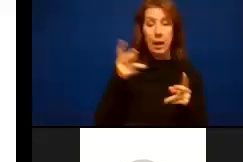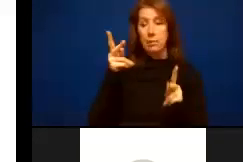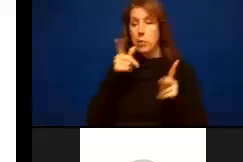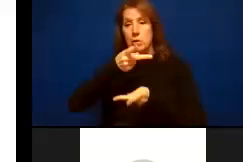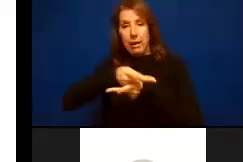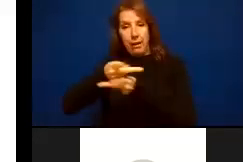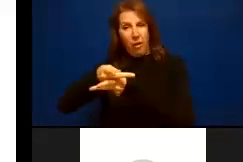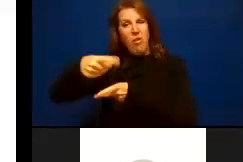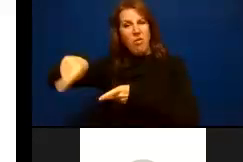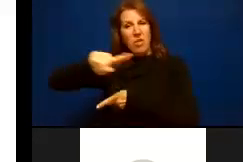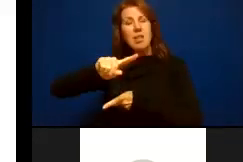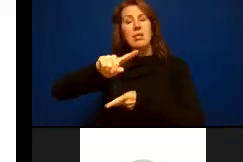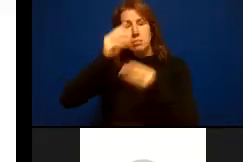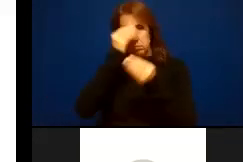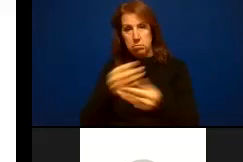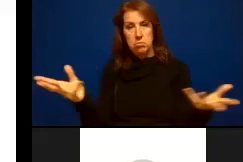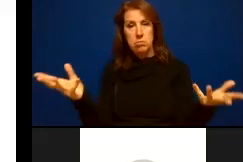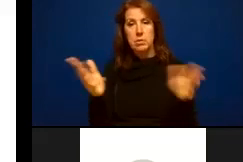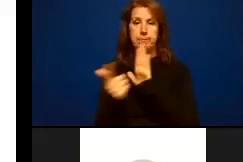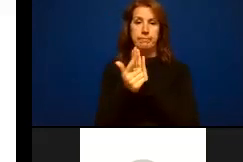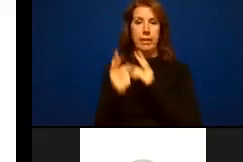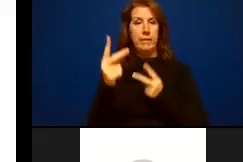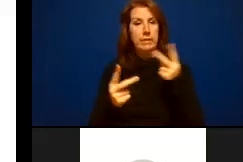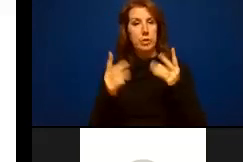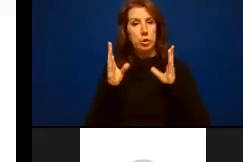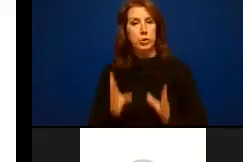visitation policy. Next slide.